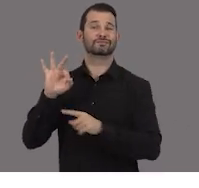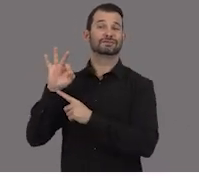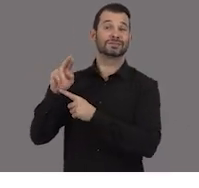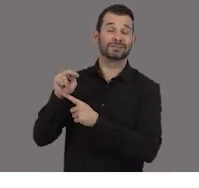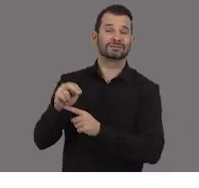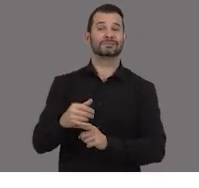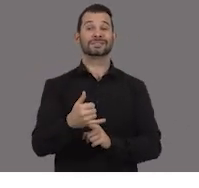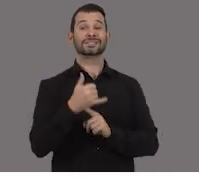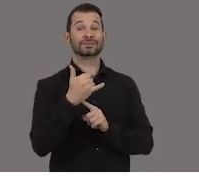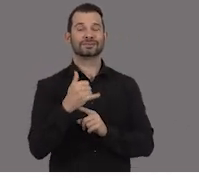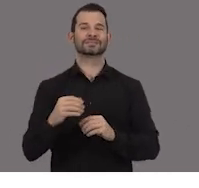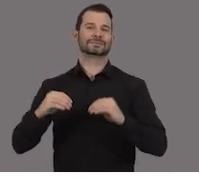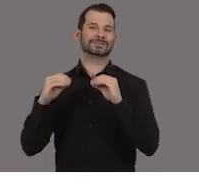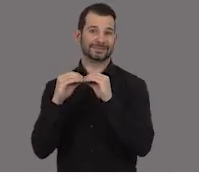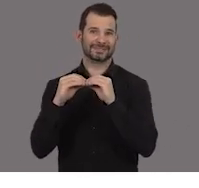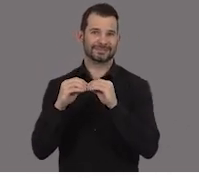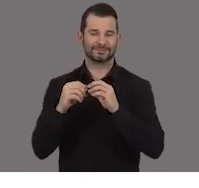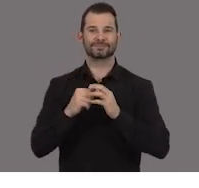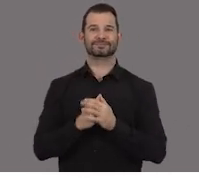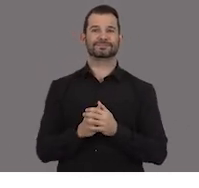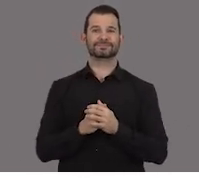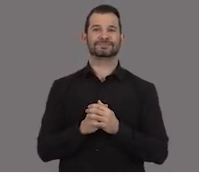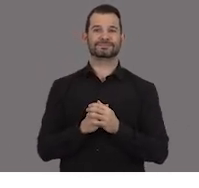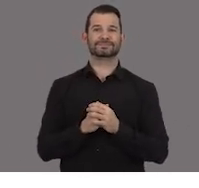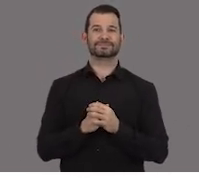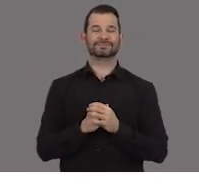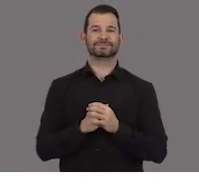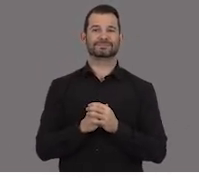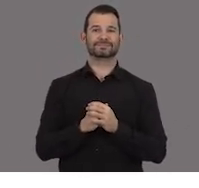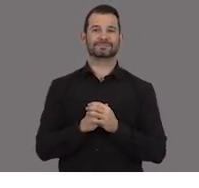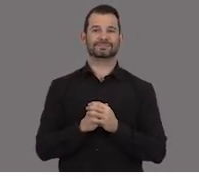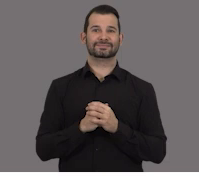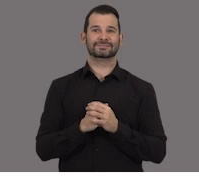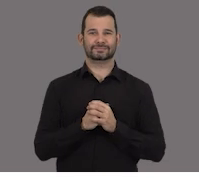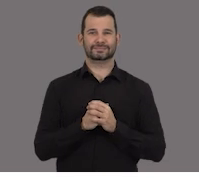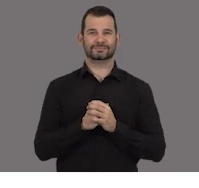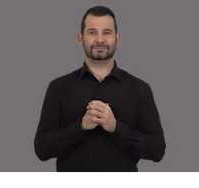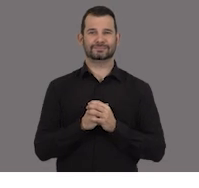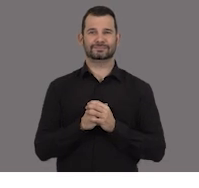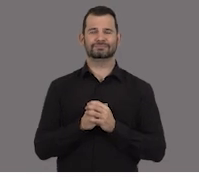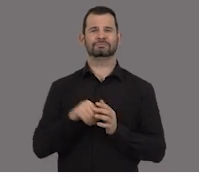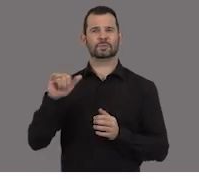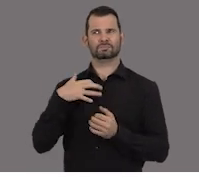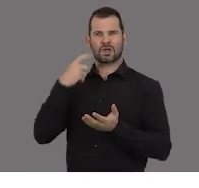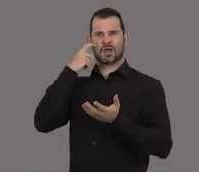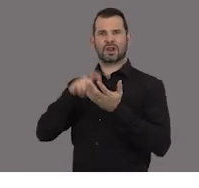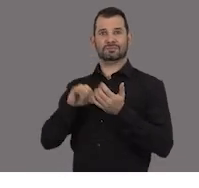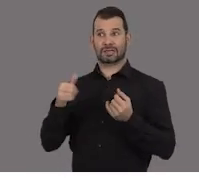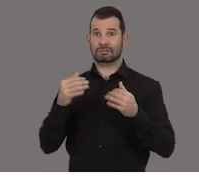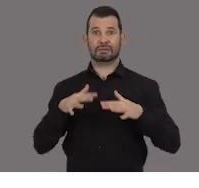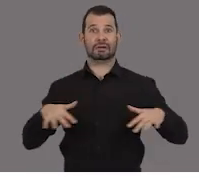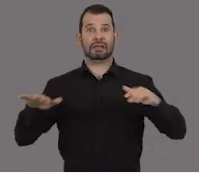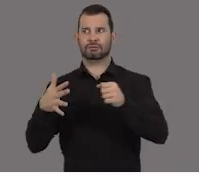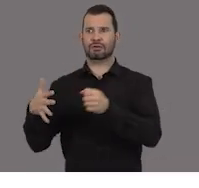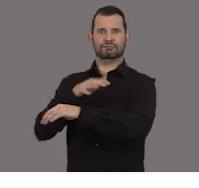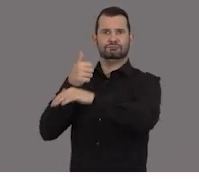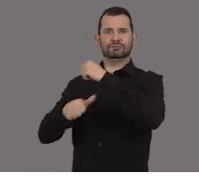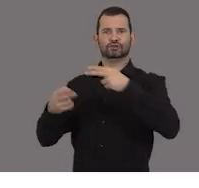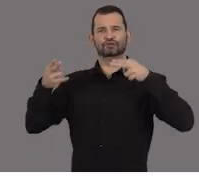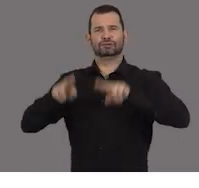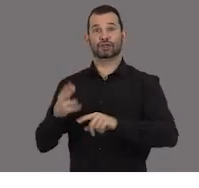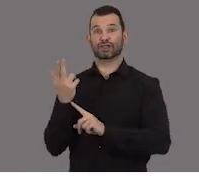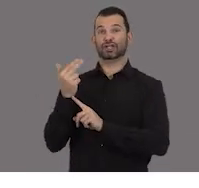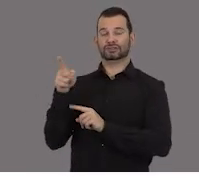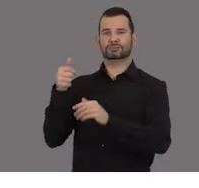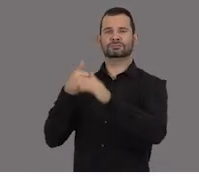Inuit, and Métis. Also, I acknowledge that the land is covered by Treaty 13 with the Mississaugas